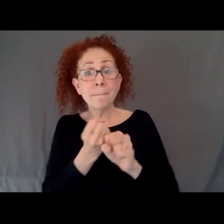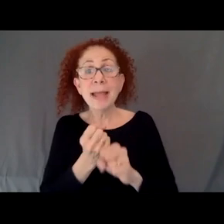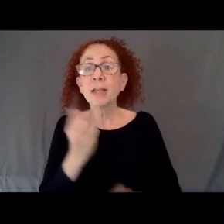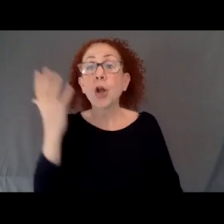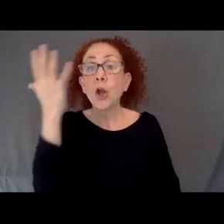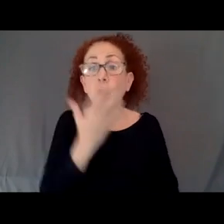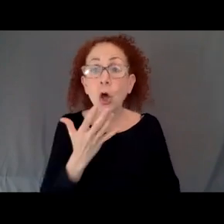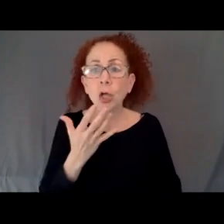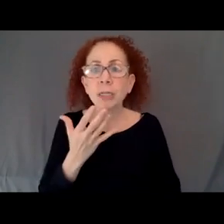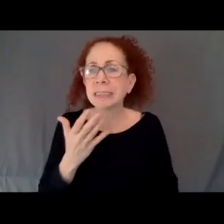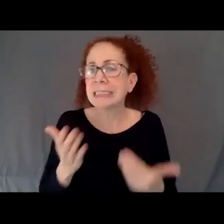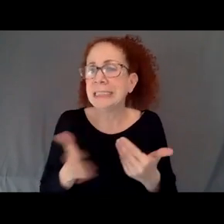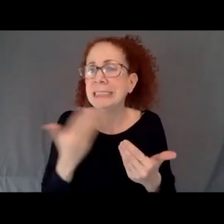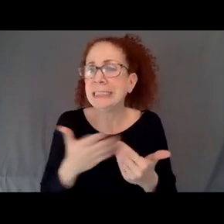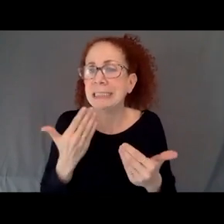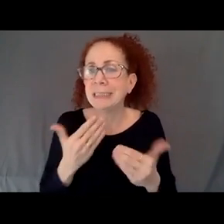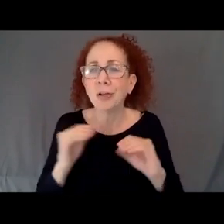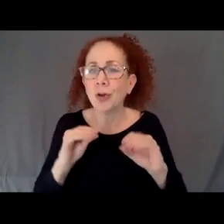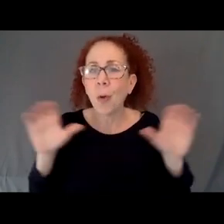look effortless. But